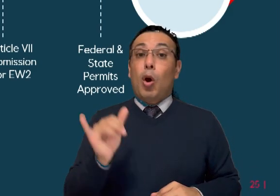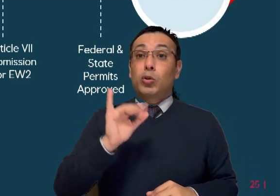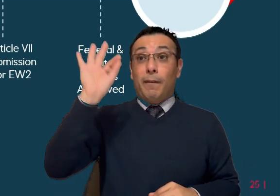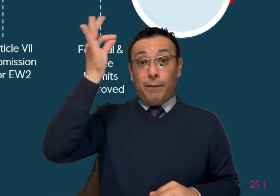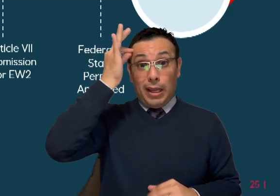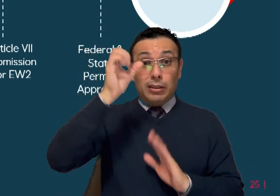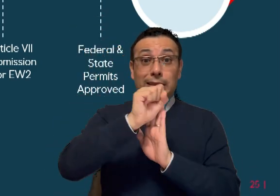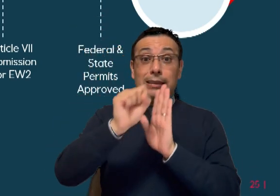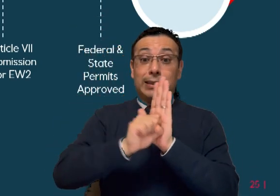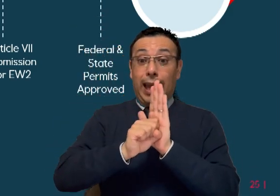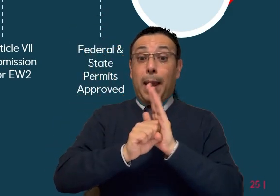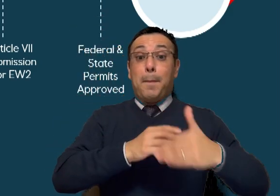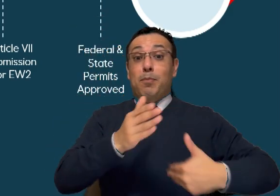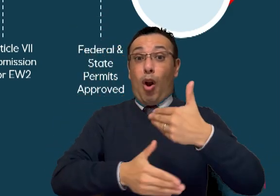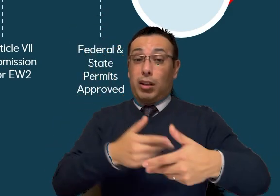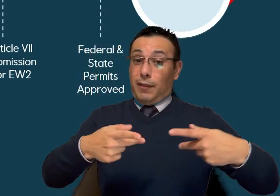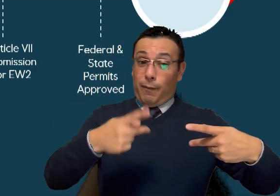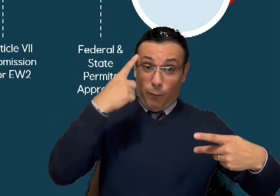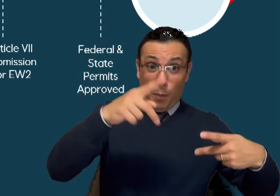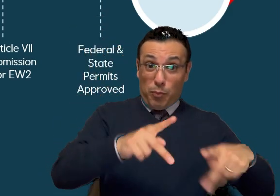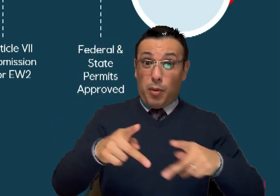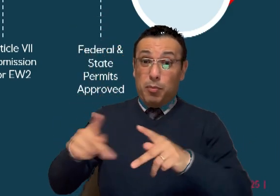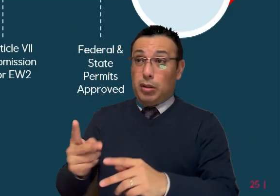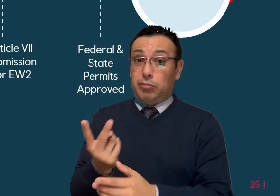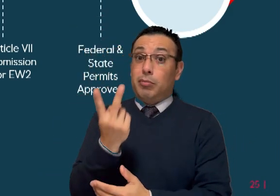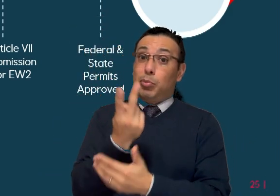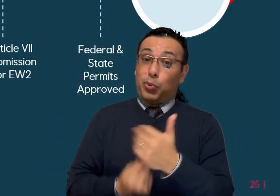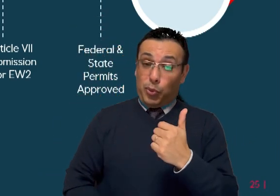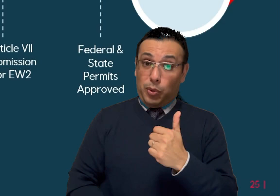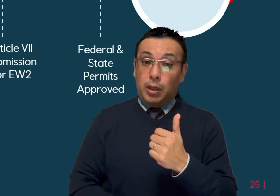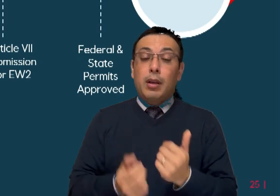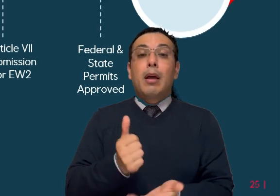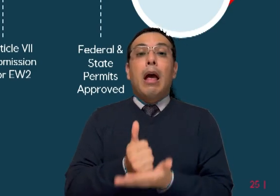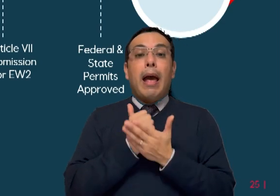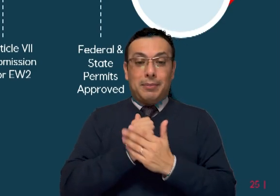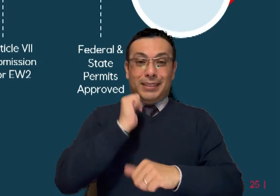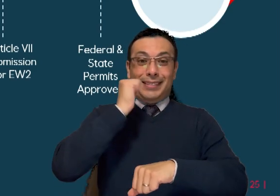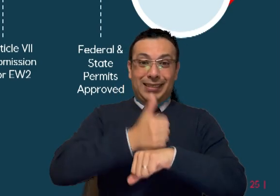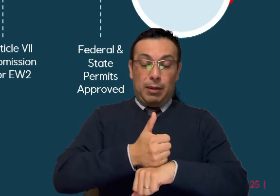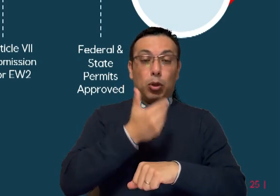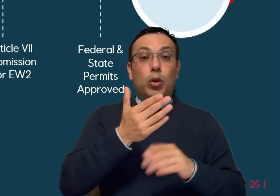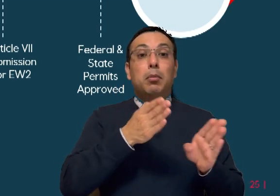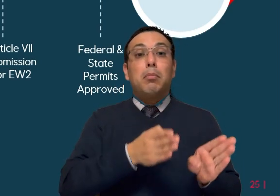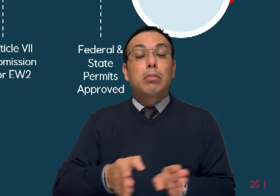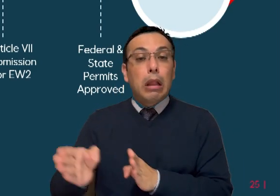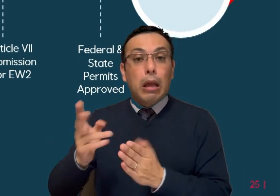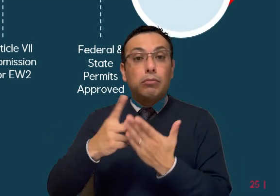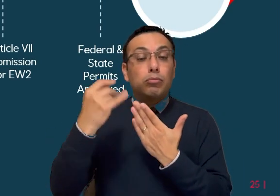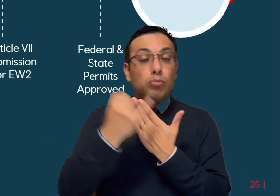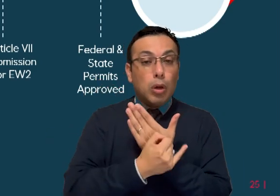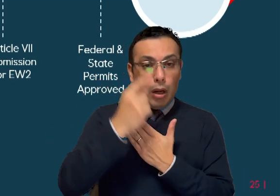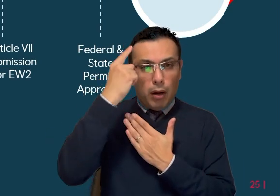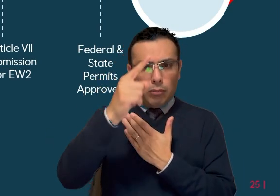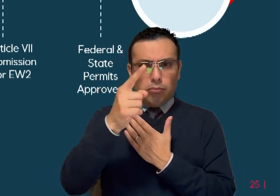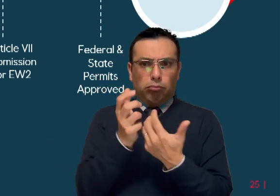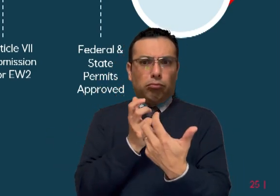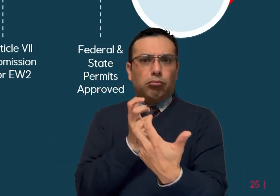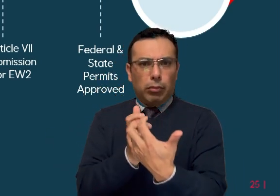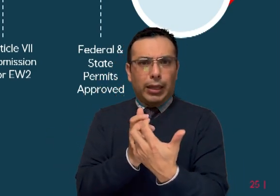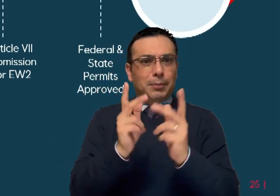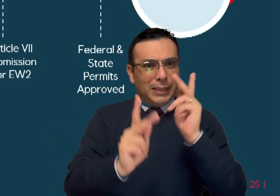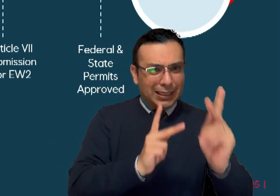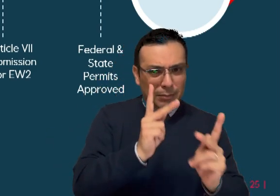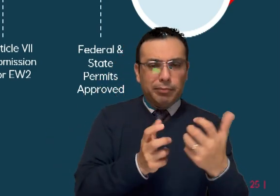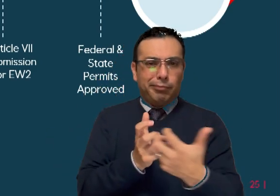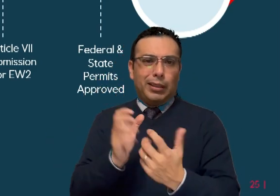process to develop the most environmentally and socially responsible project. The project has to meet regulations such as the